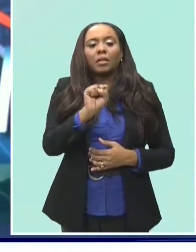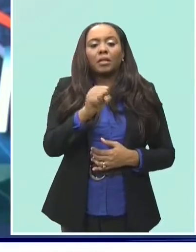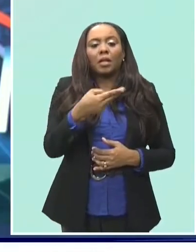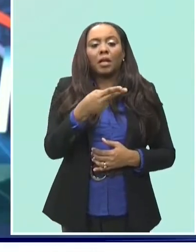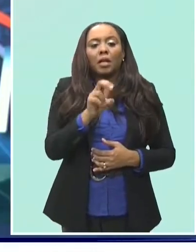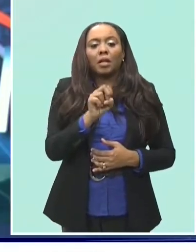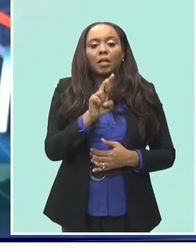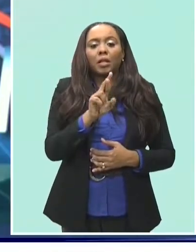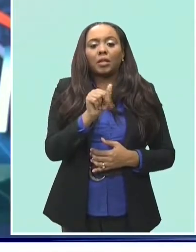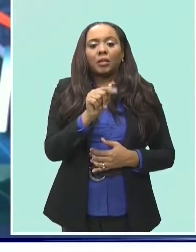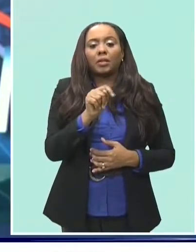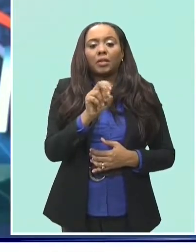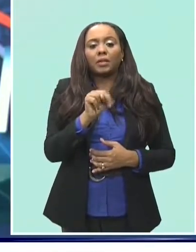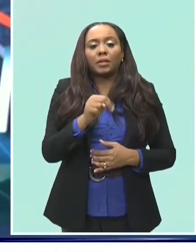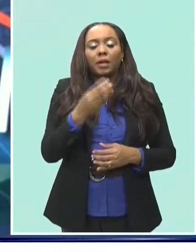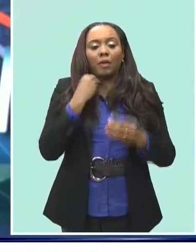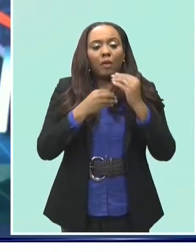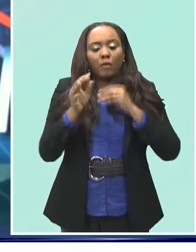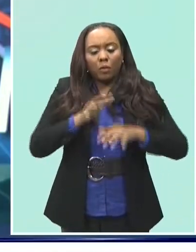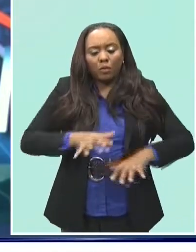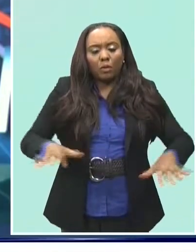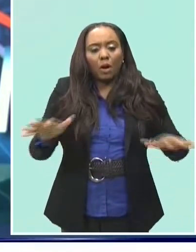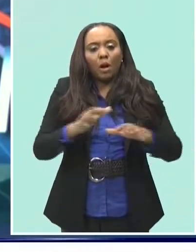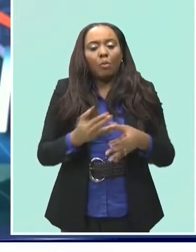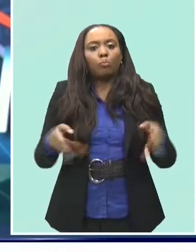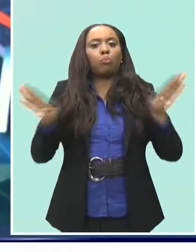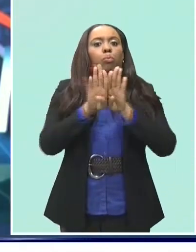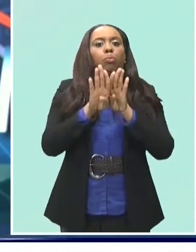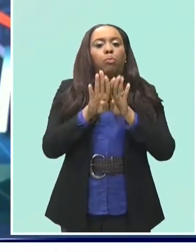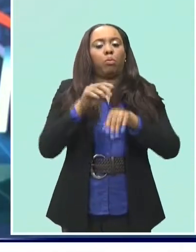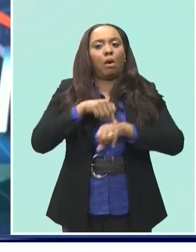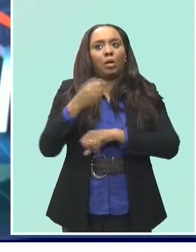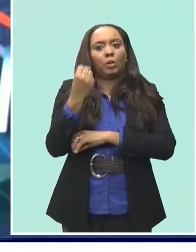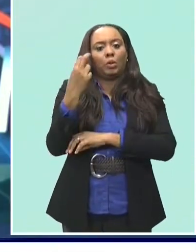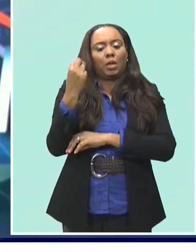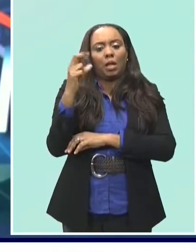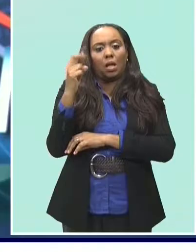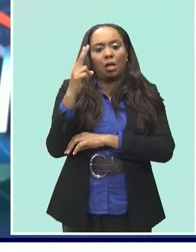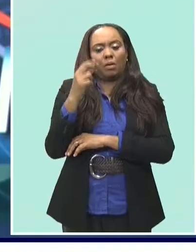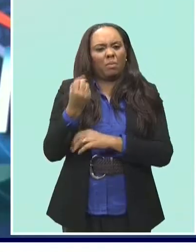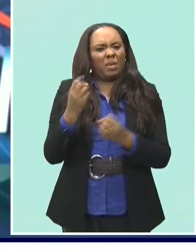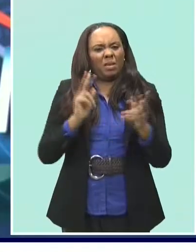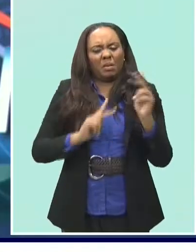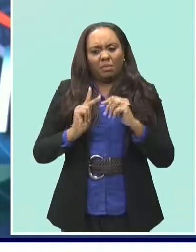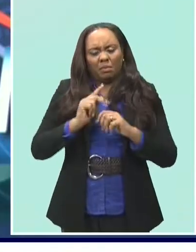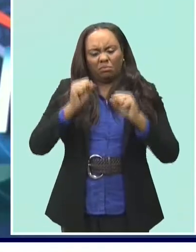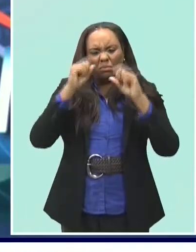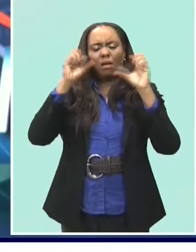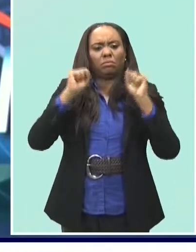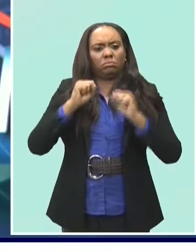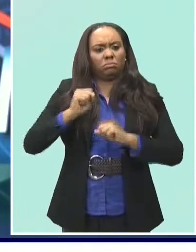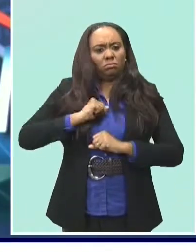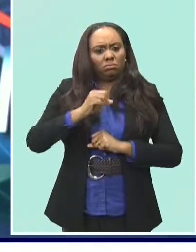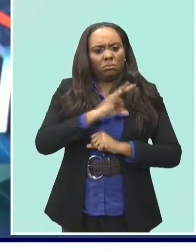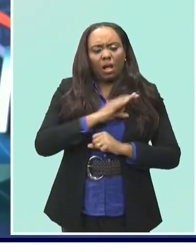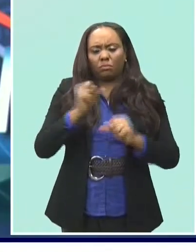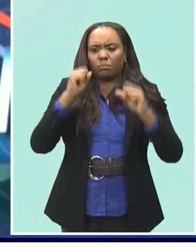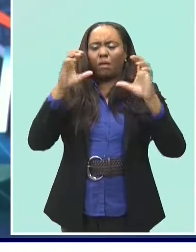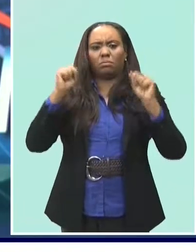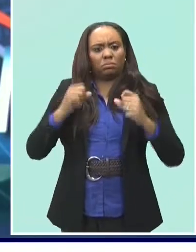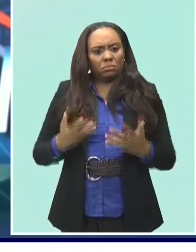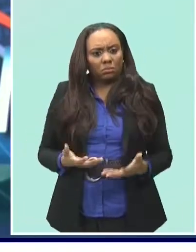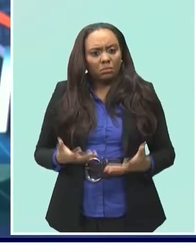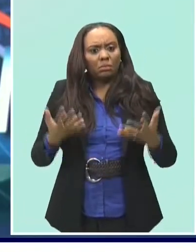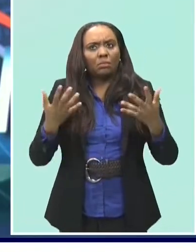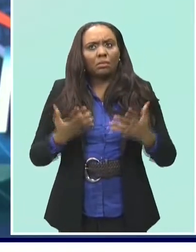Sheraton Mall was shut down for maintenance just before midday, a move that surprised many patrons and staff of the various food